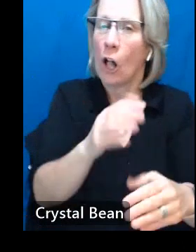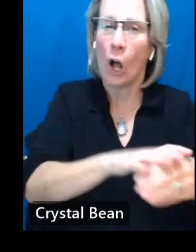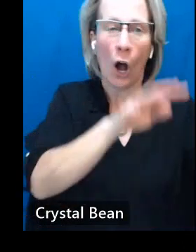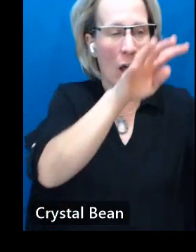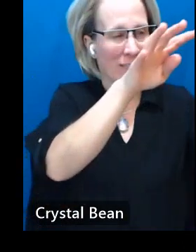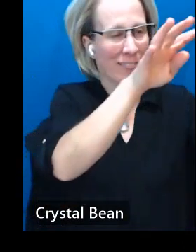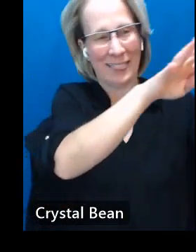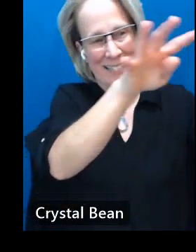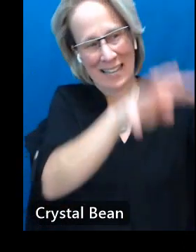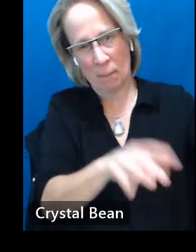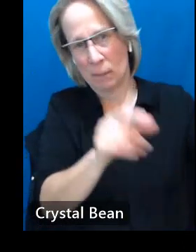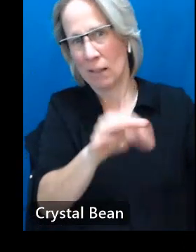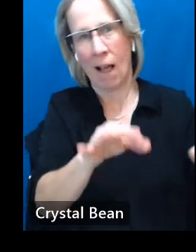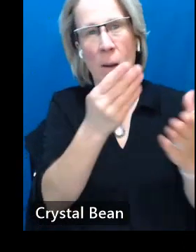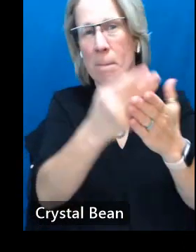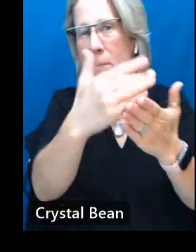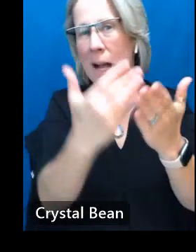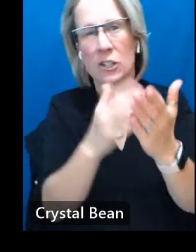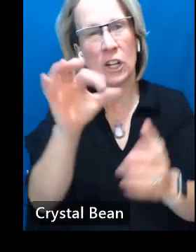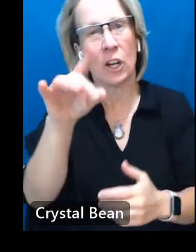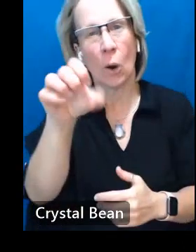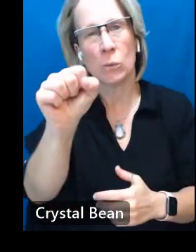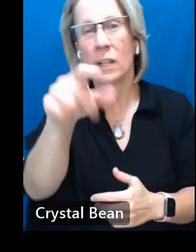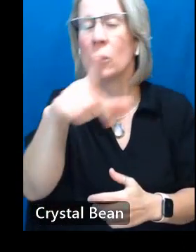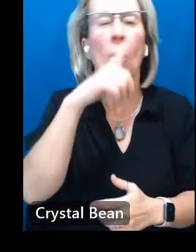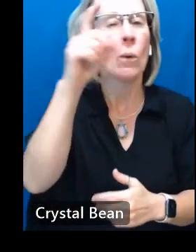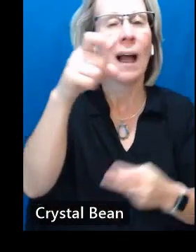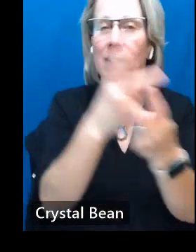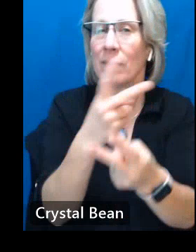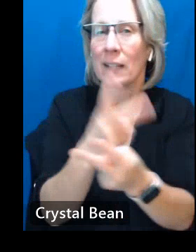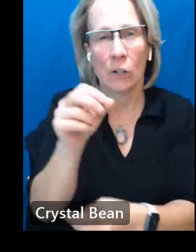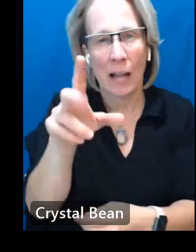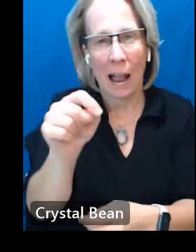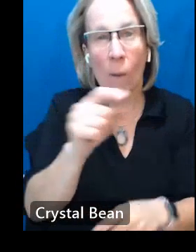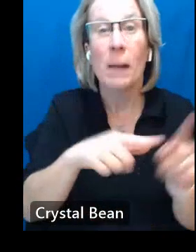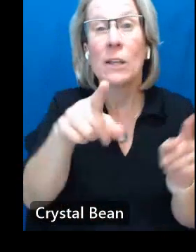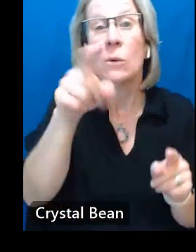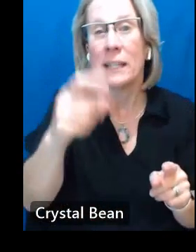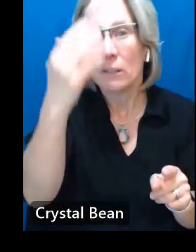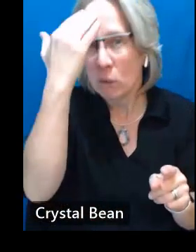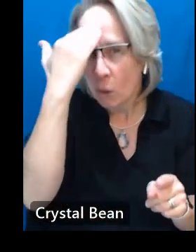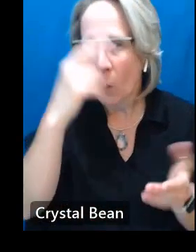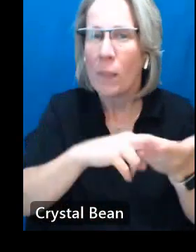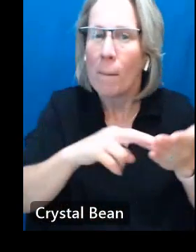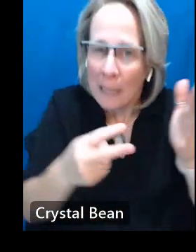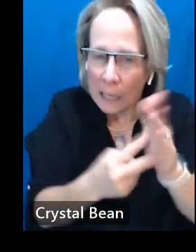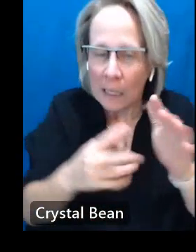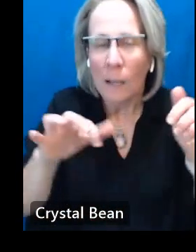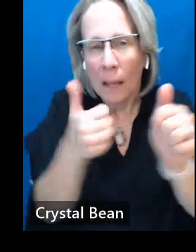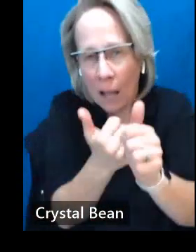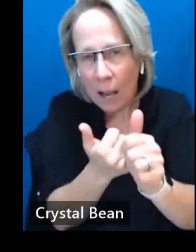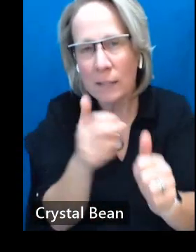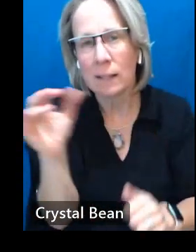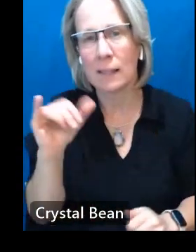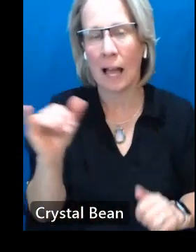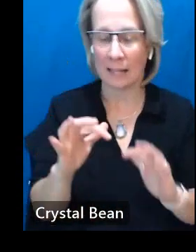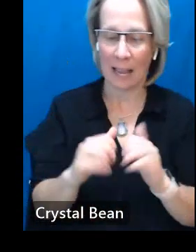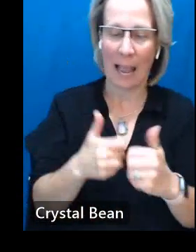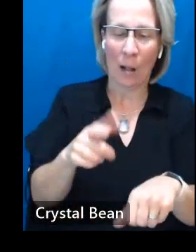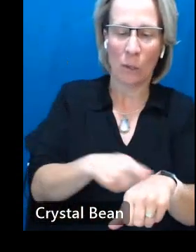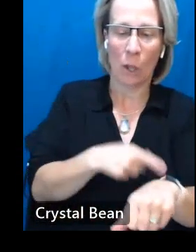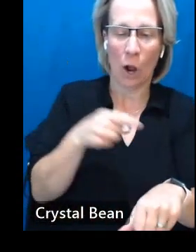out yourself. We do that for you, right? But you need to know what that means, of course. How long is this appropriation valid